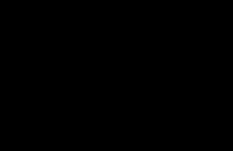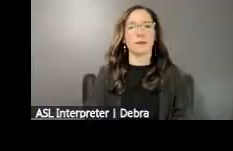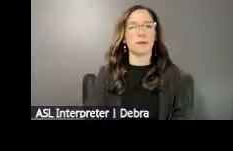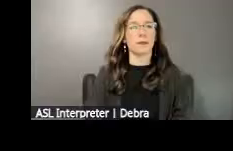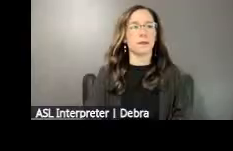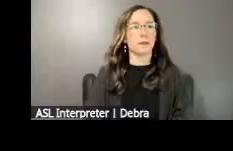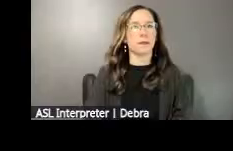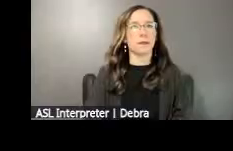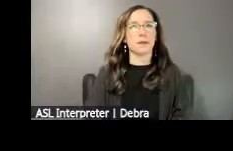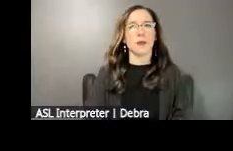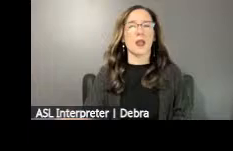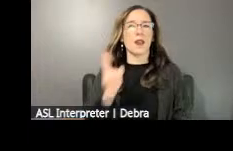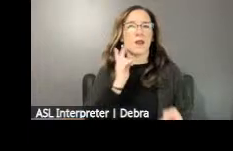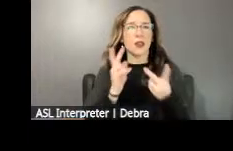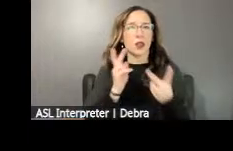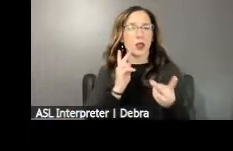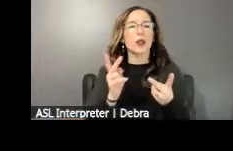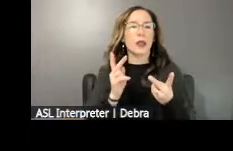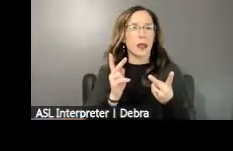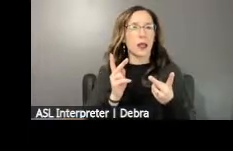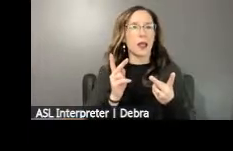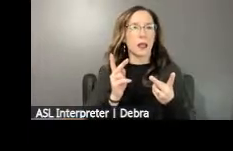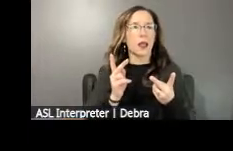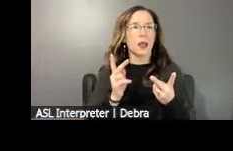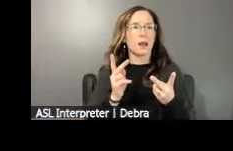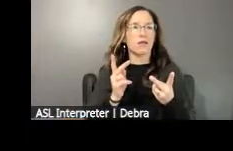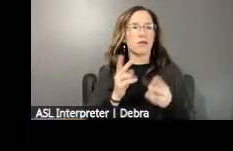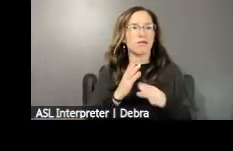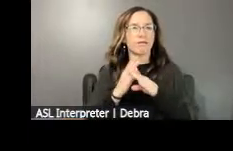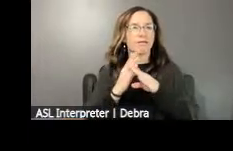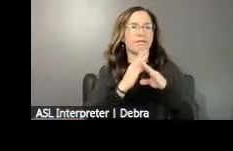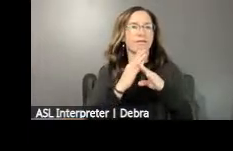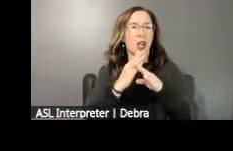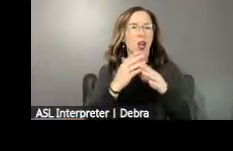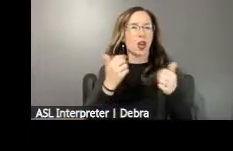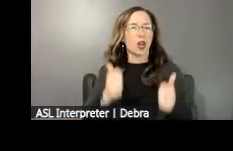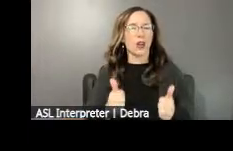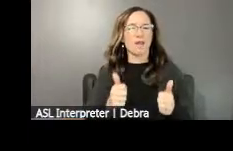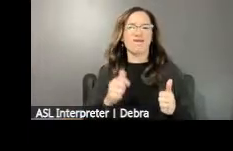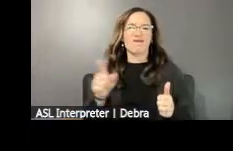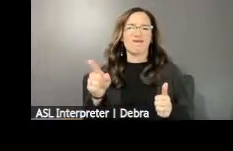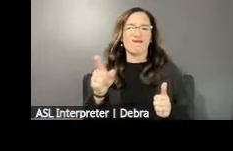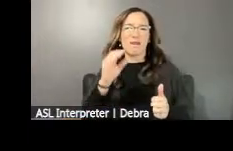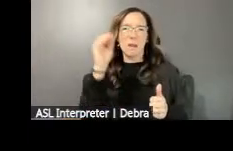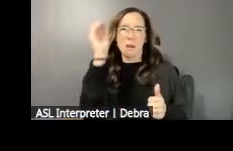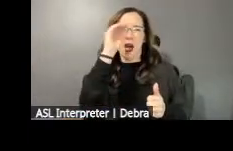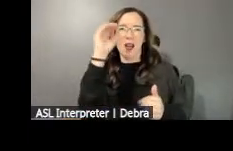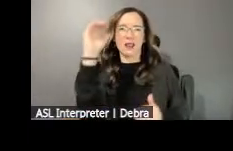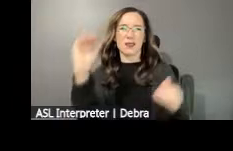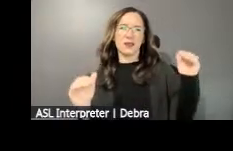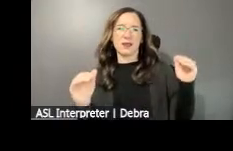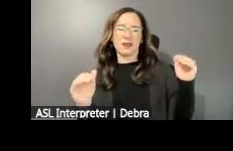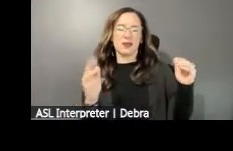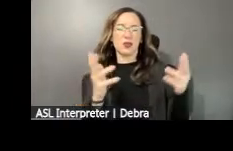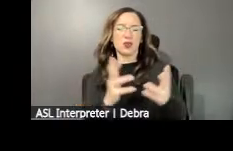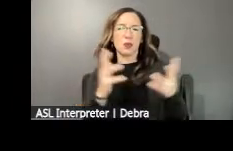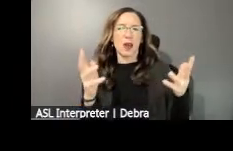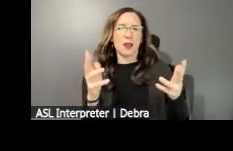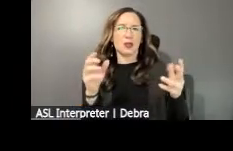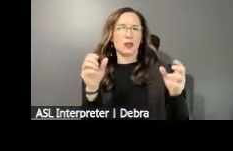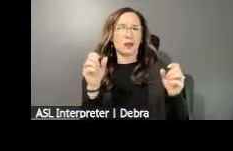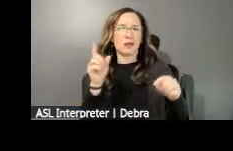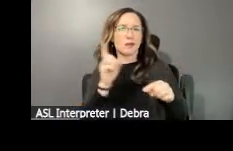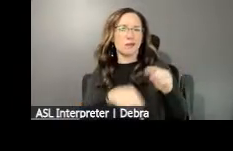is too biased to conduct vision research, to instead understanding that lived experience is